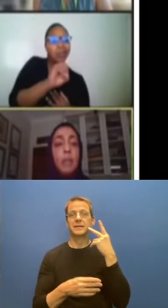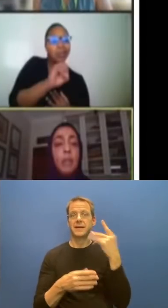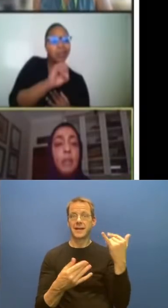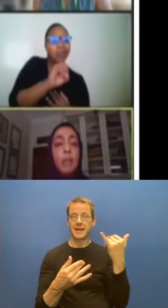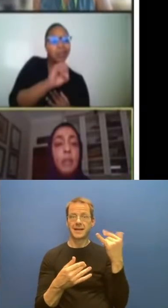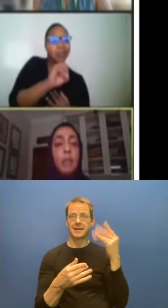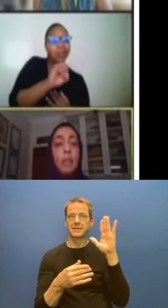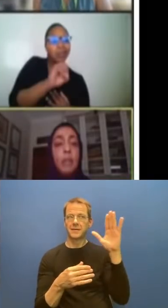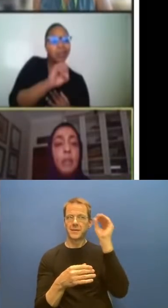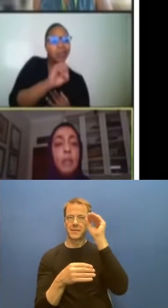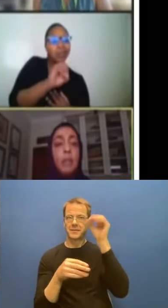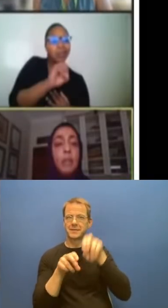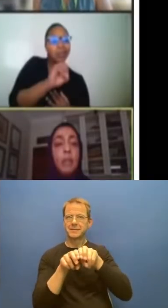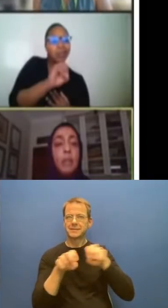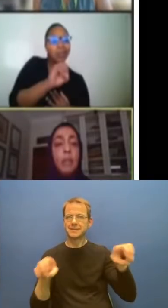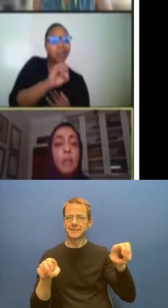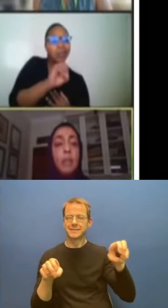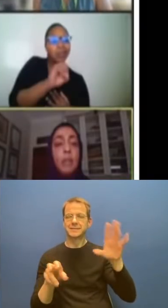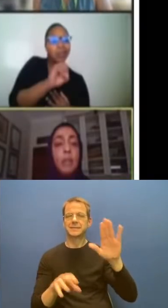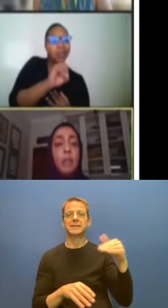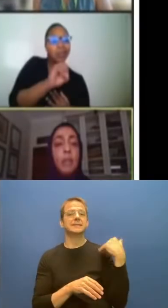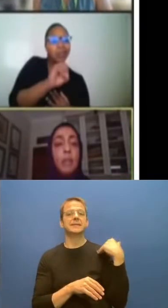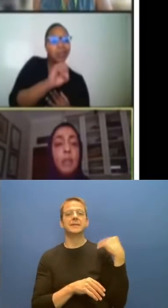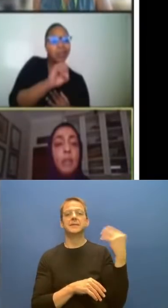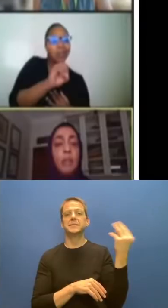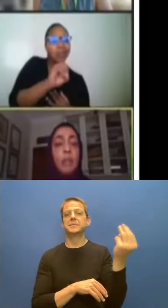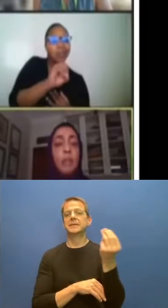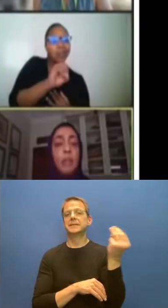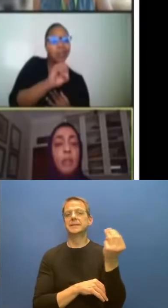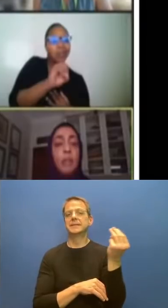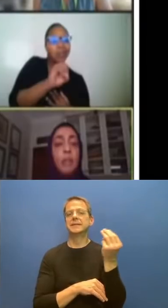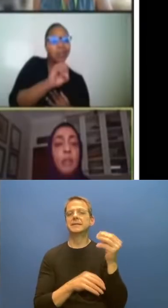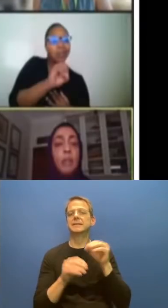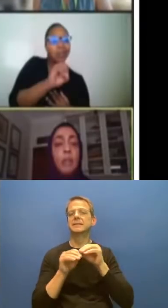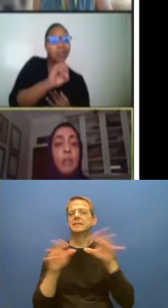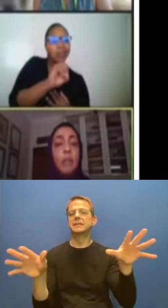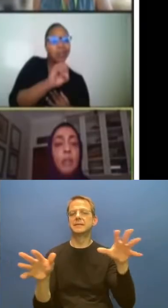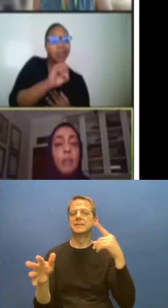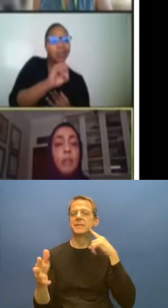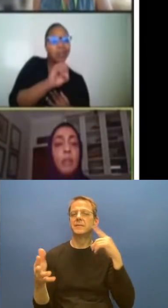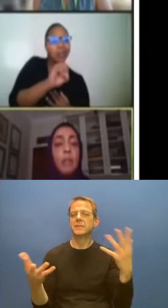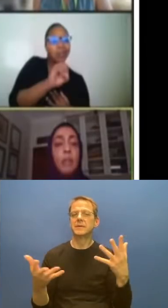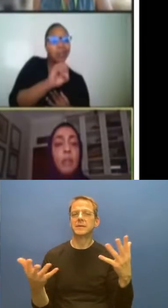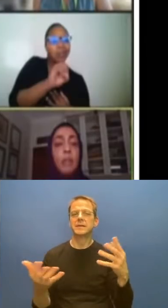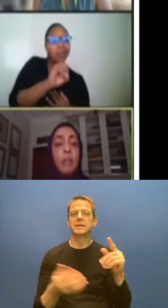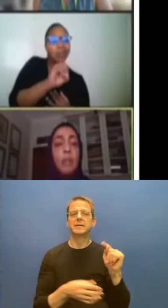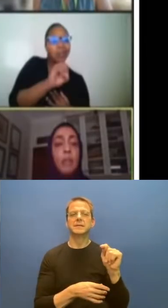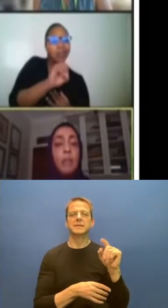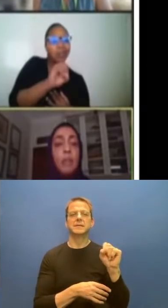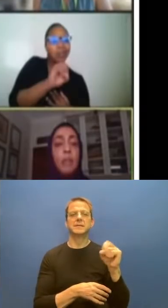Tshwa Metro Hospital, which is in Pretoria, which is one of the major hospitals in